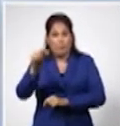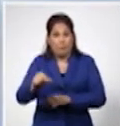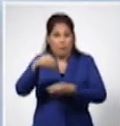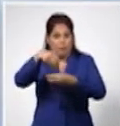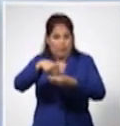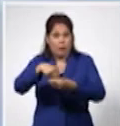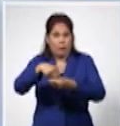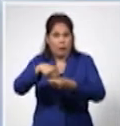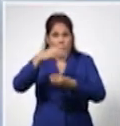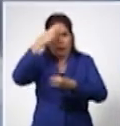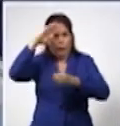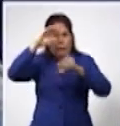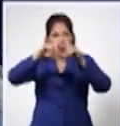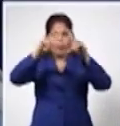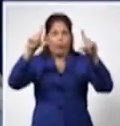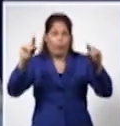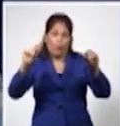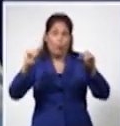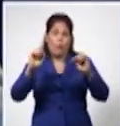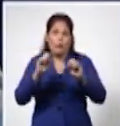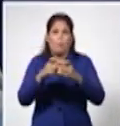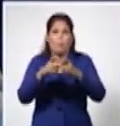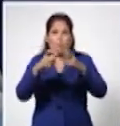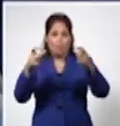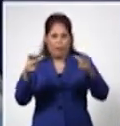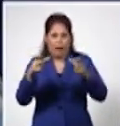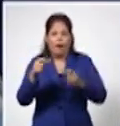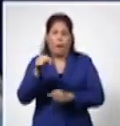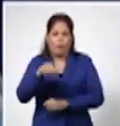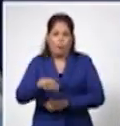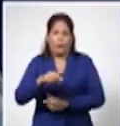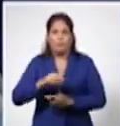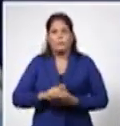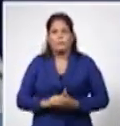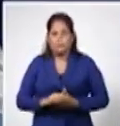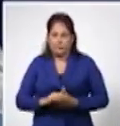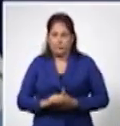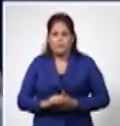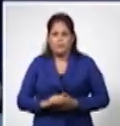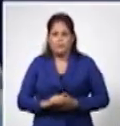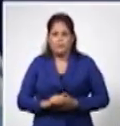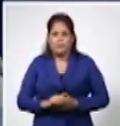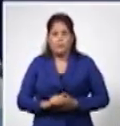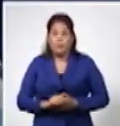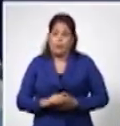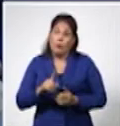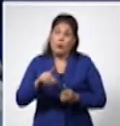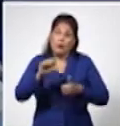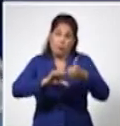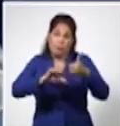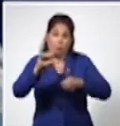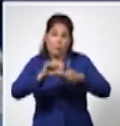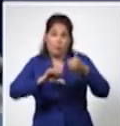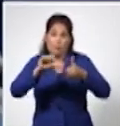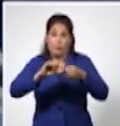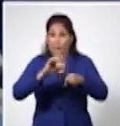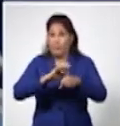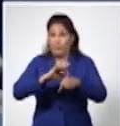0.1. This means that Cuba's rate also increases, now standing at